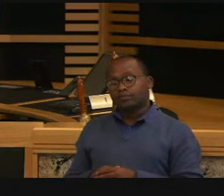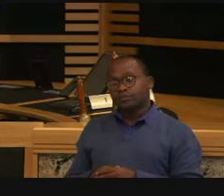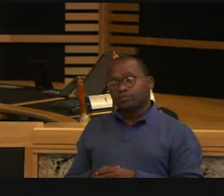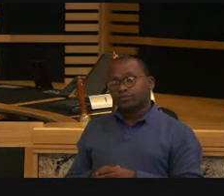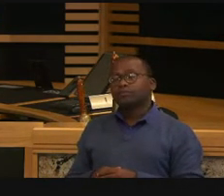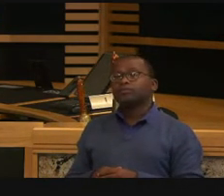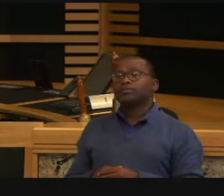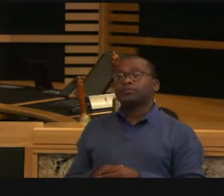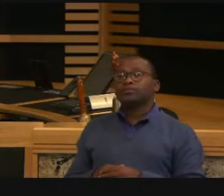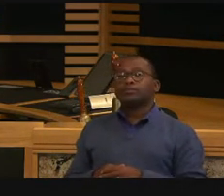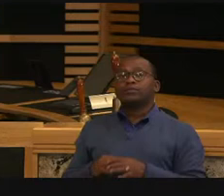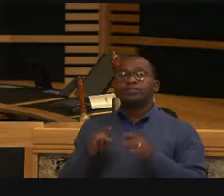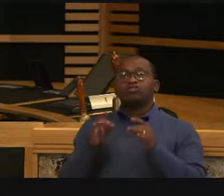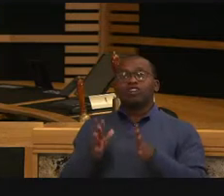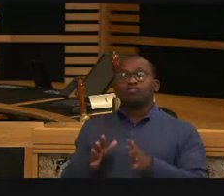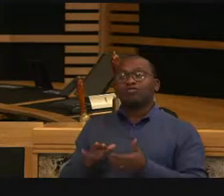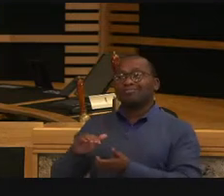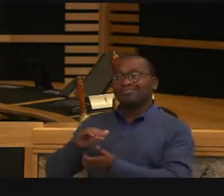HODs present here,